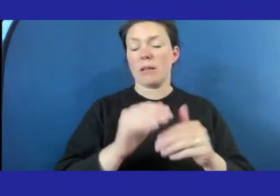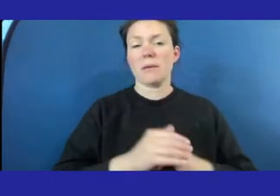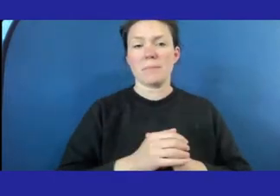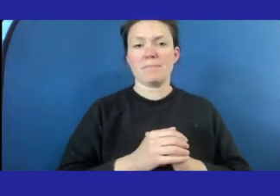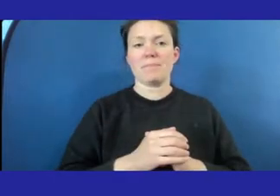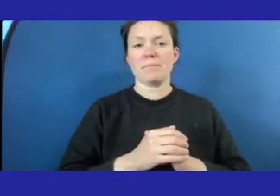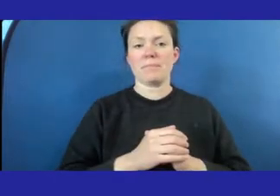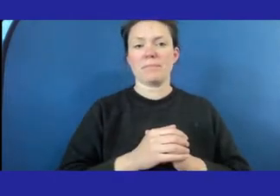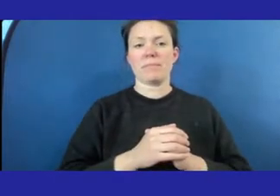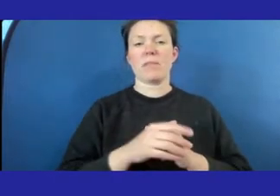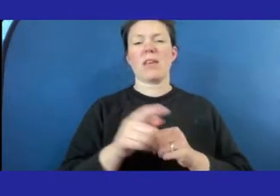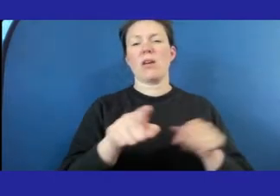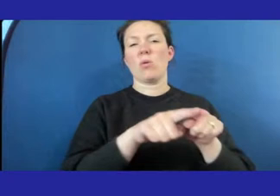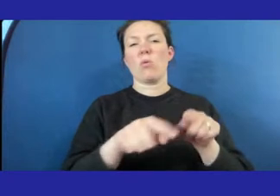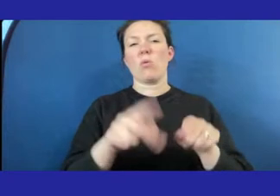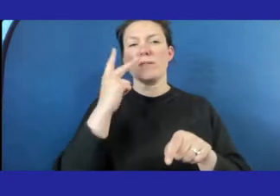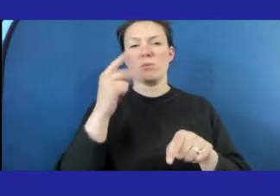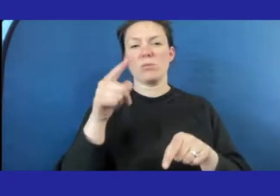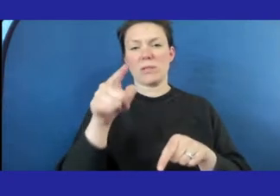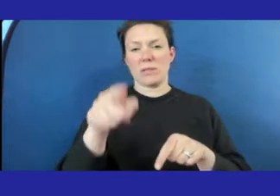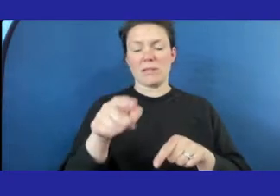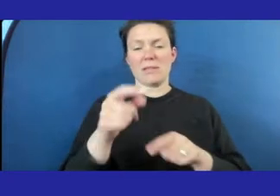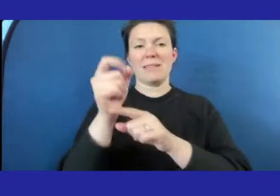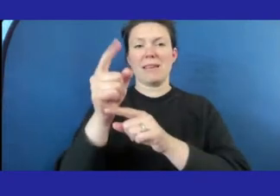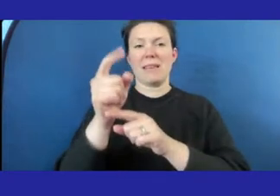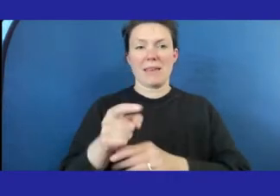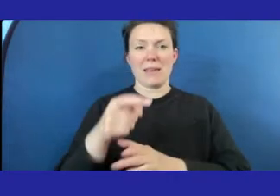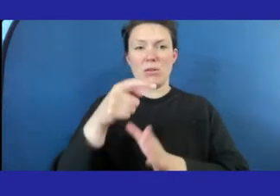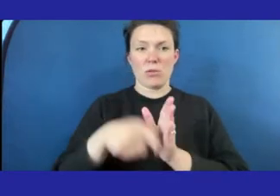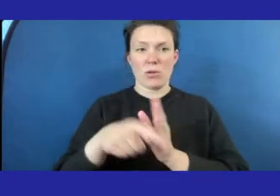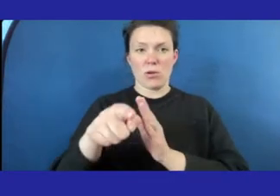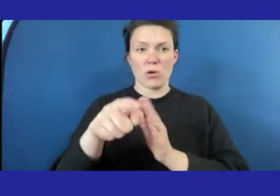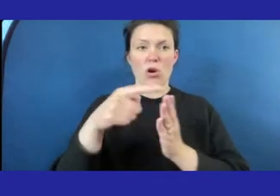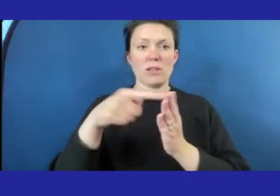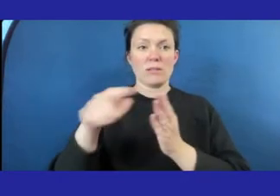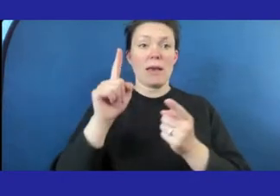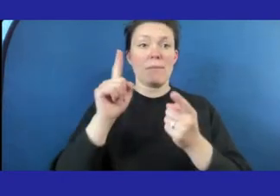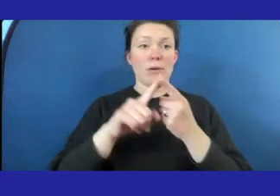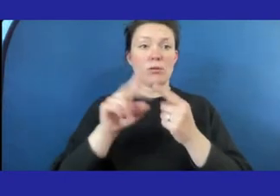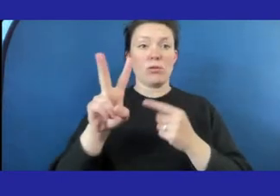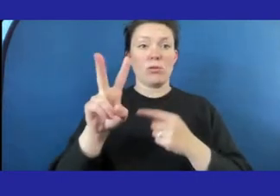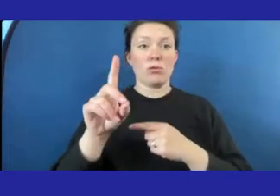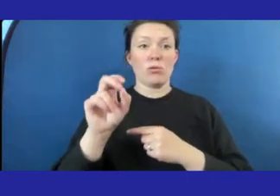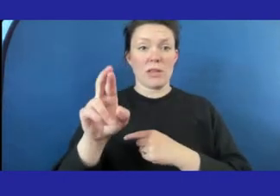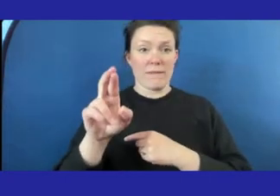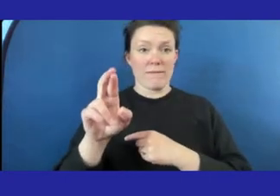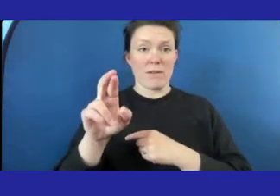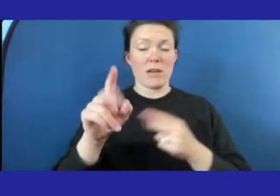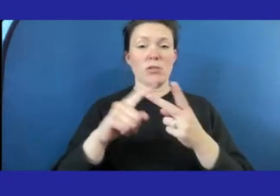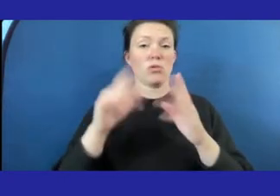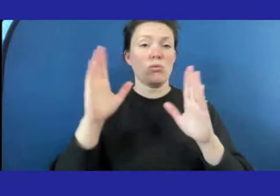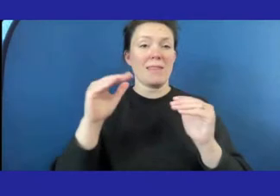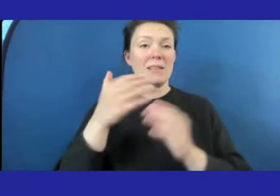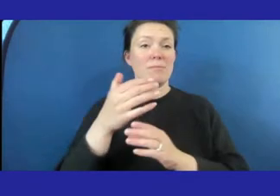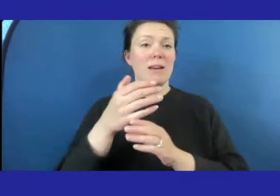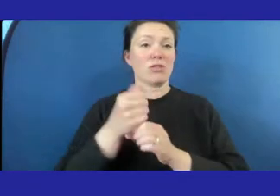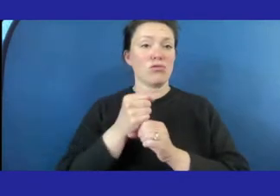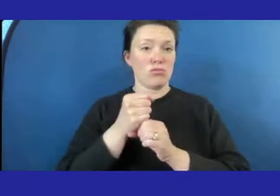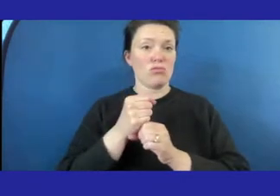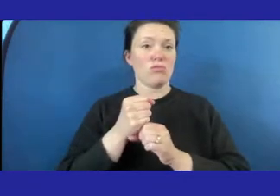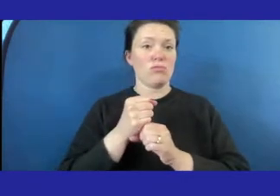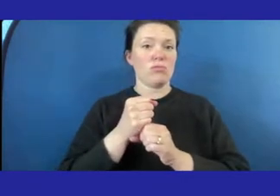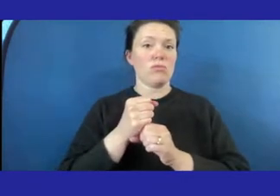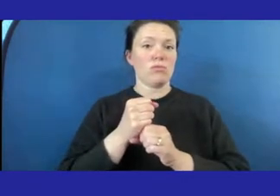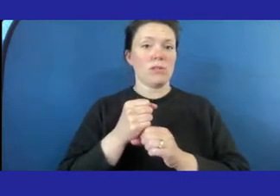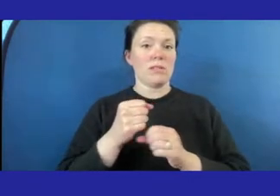And here you also will see the yearly cost payment to the vendor, as well as the expected recovery over the